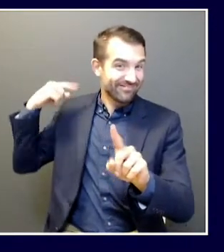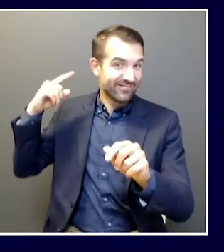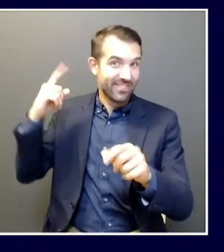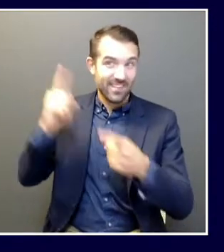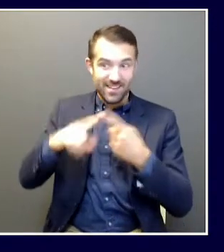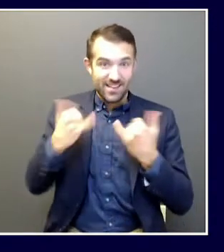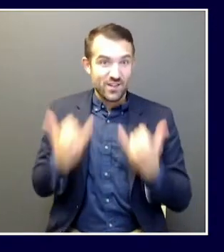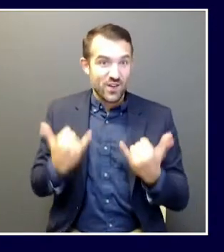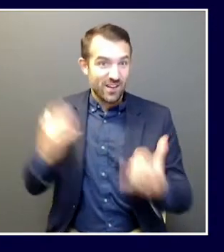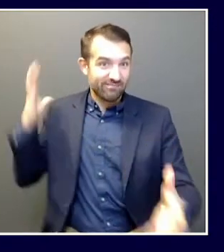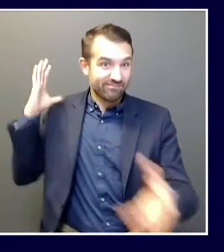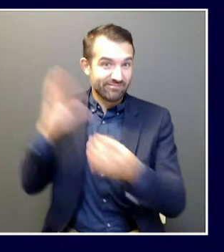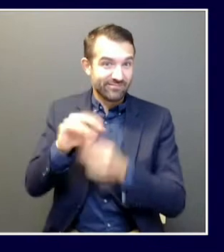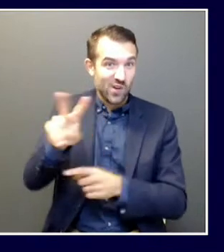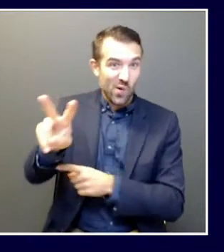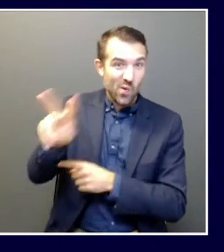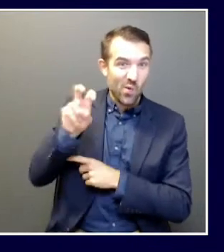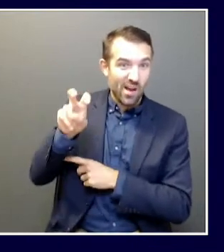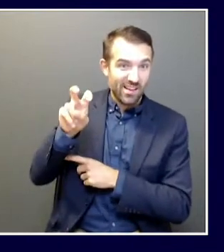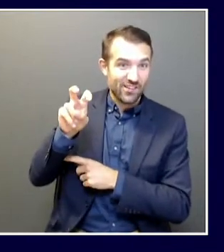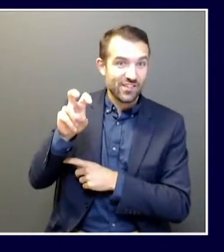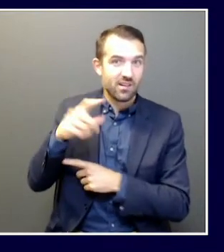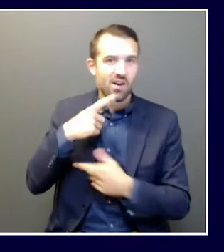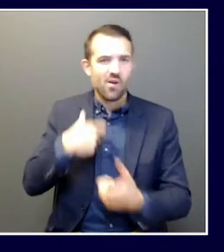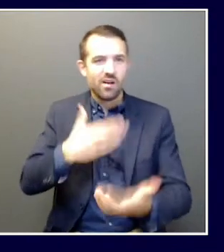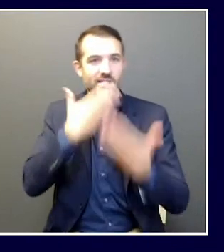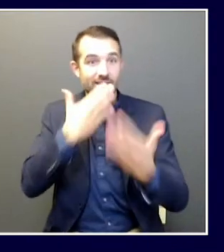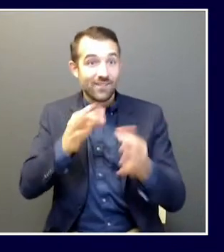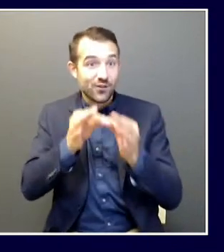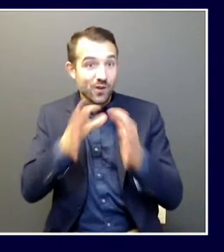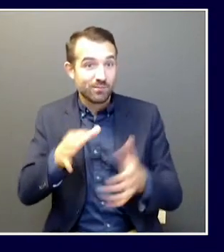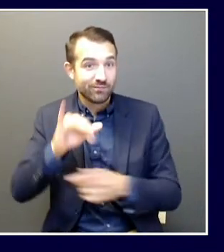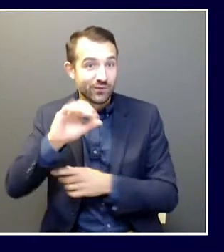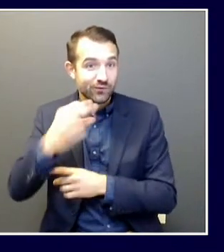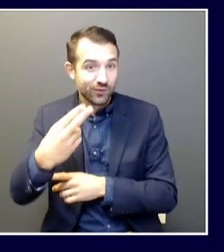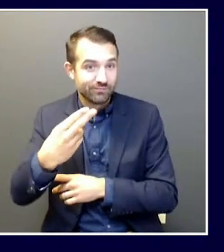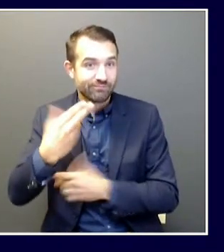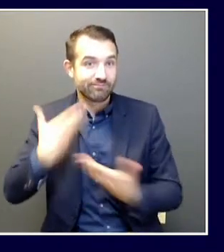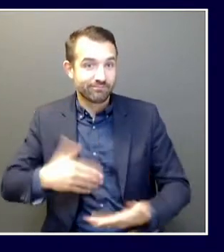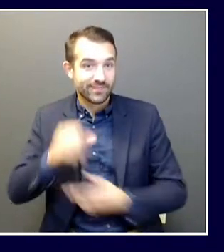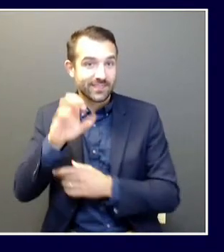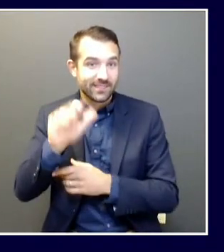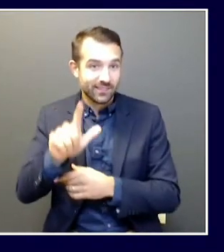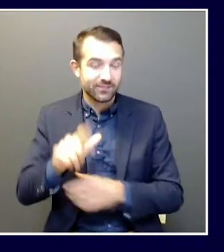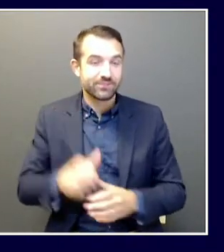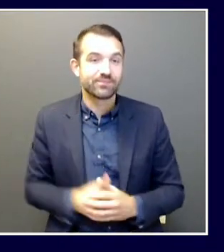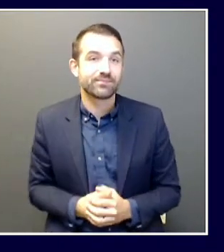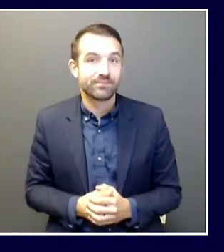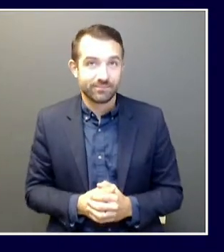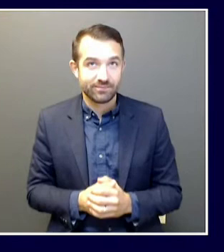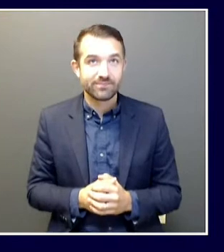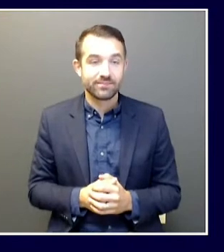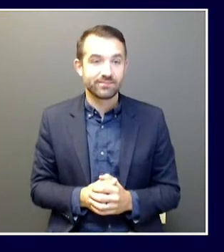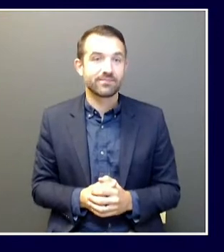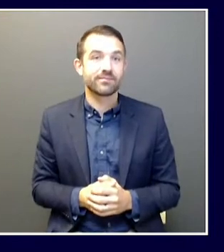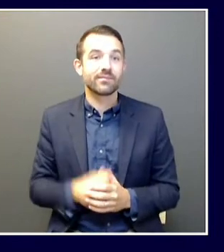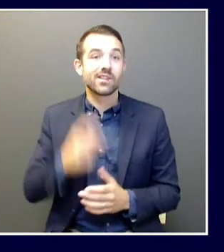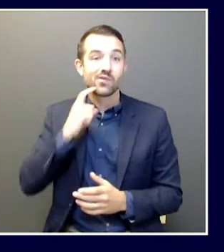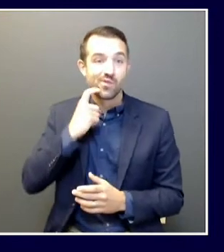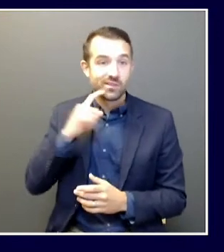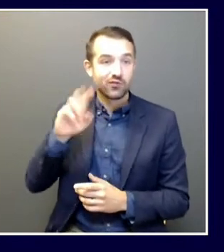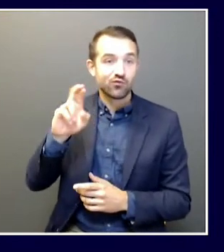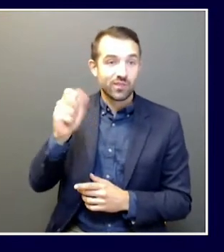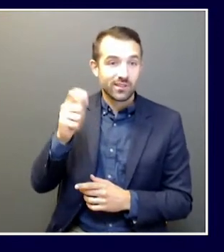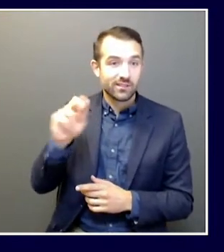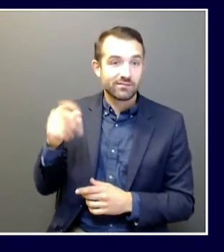example, our interpreters, Josh Seal, who's here with us today, and Dr. Reagan Thibodeau. They too have been with us